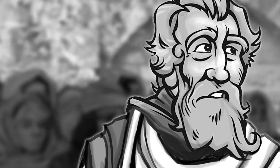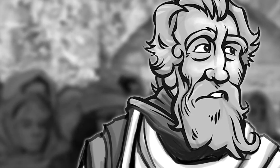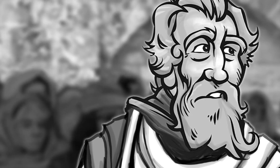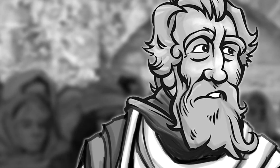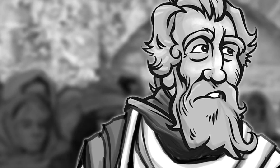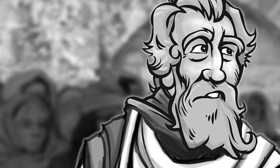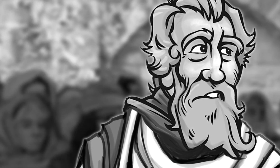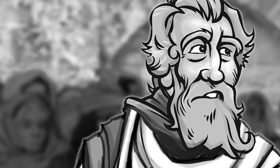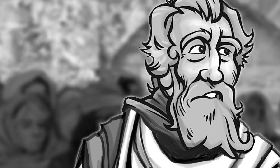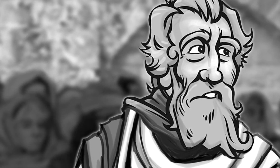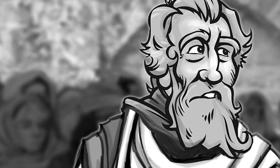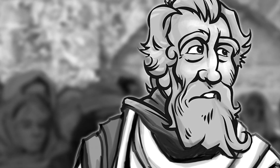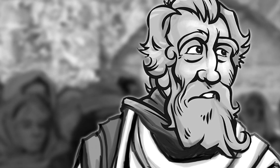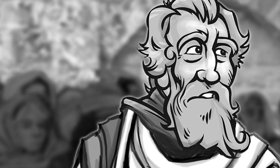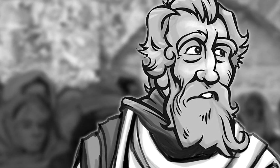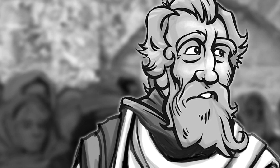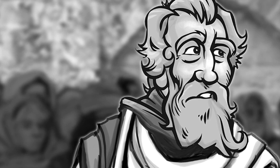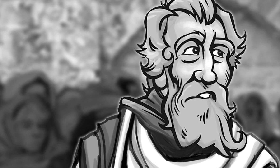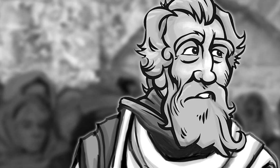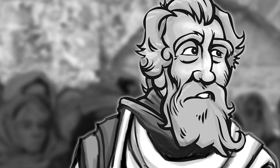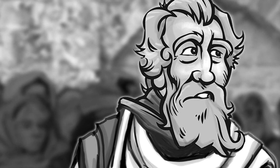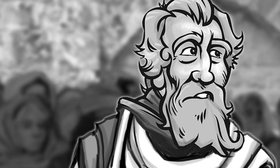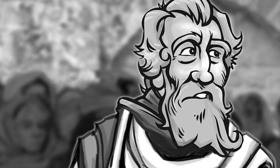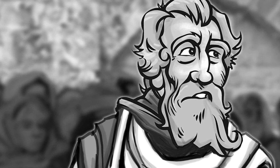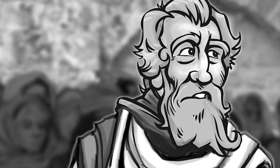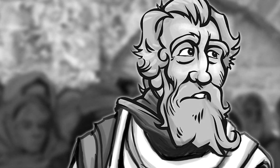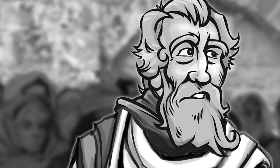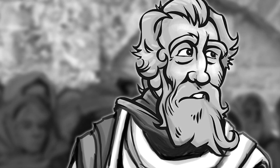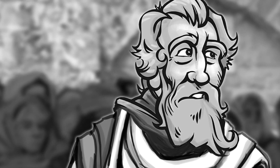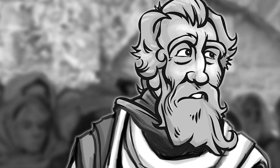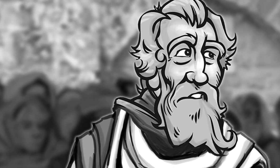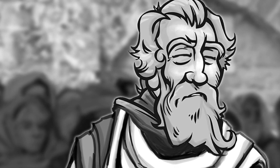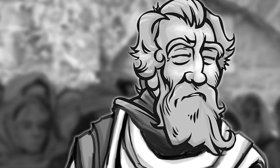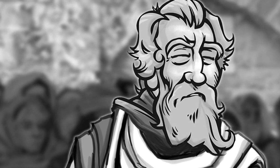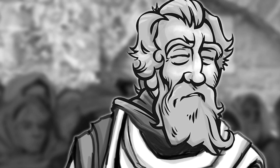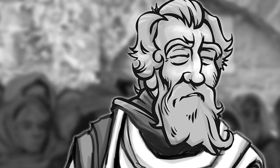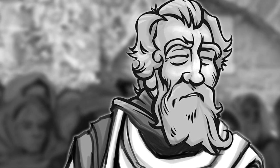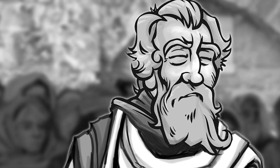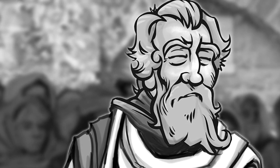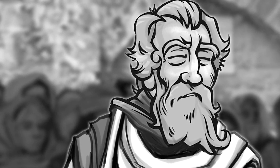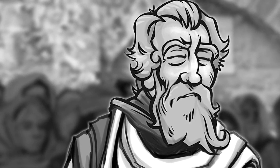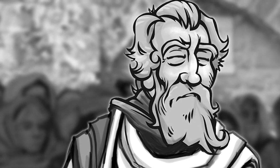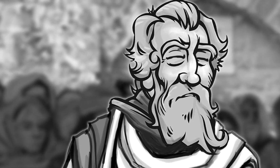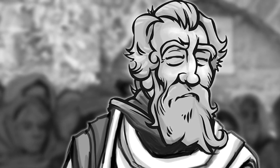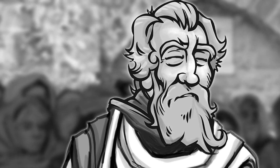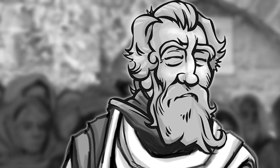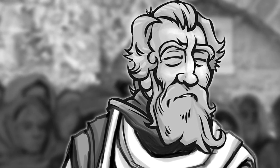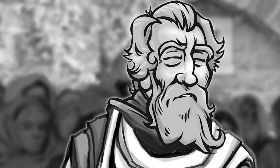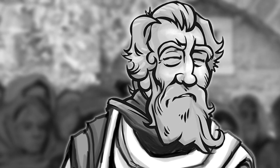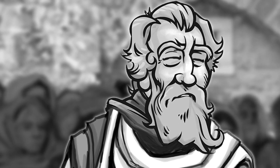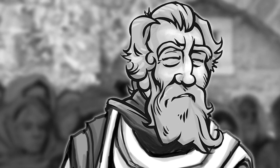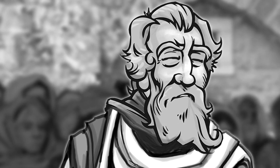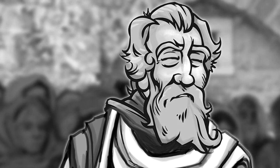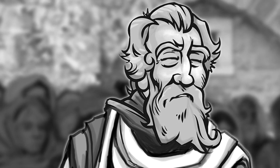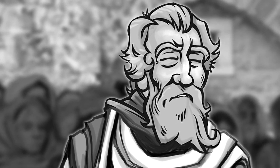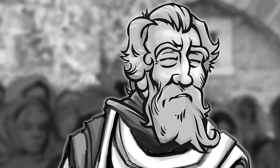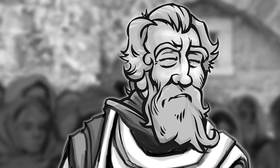us a huge job. We don't know how to do it when you're not here with us. So please, help